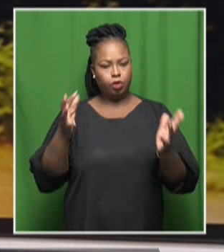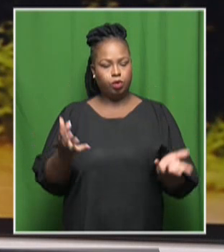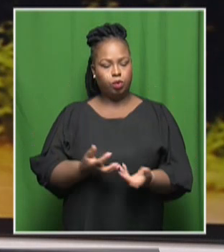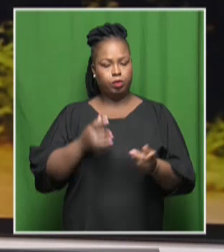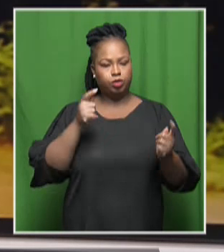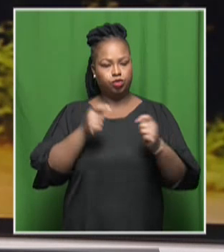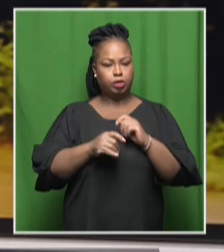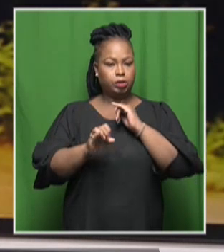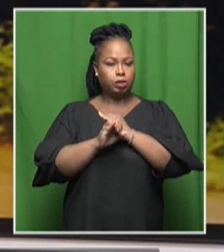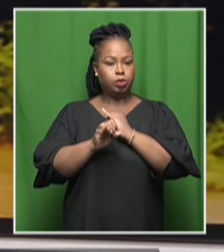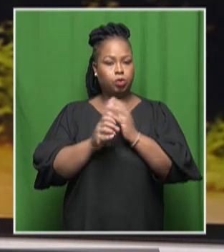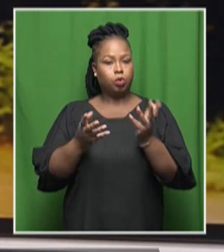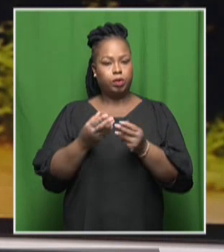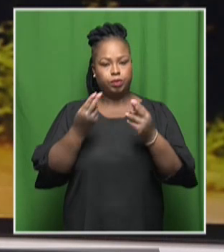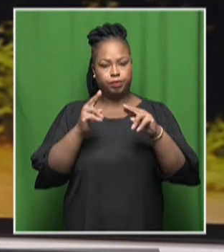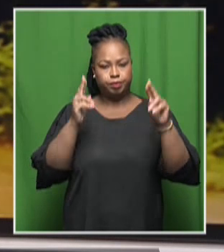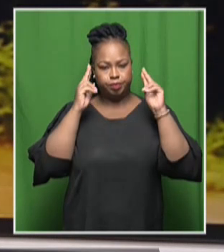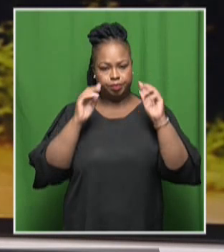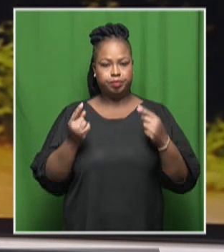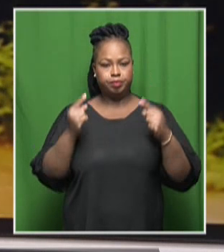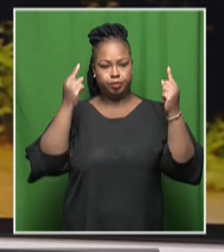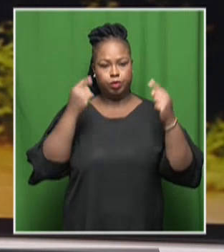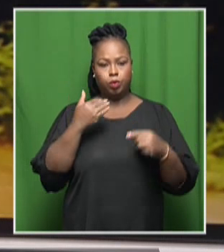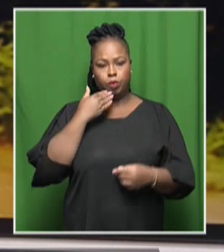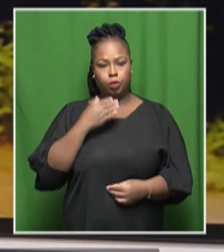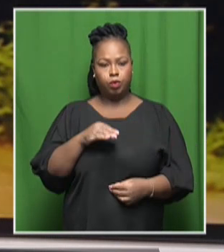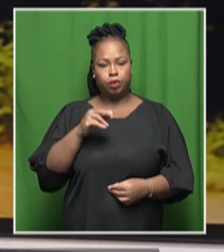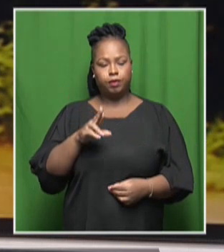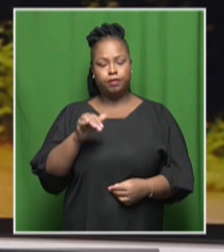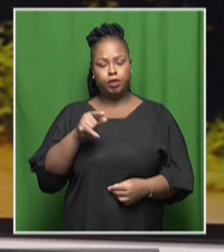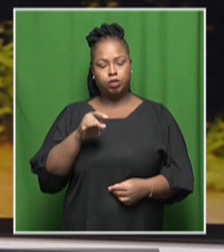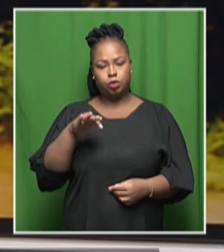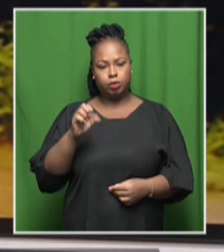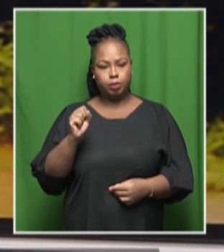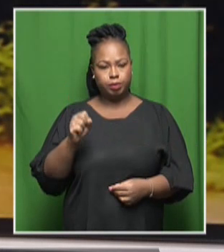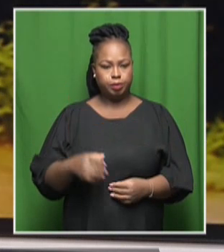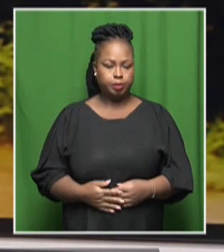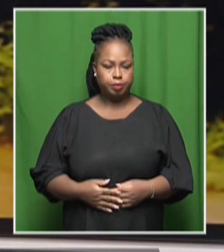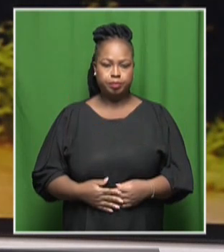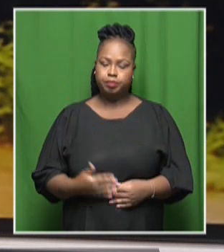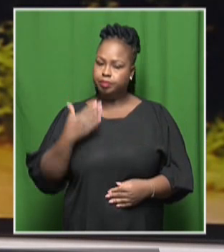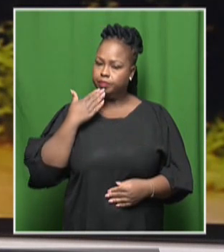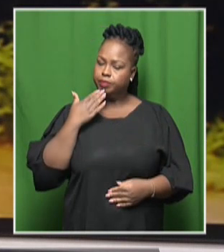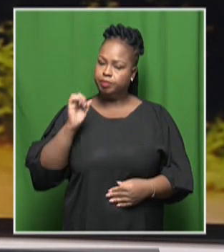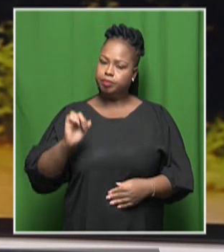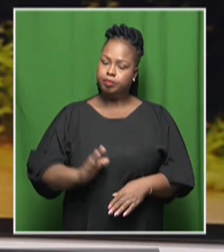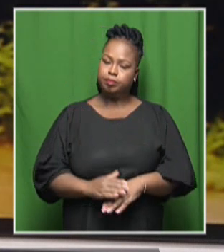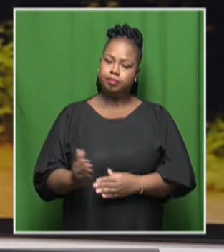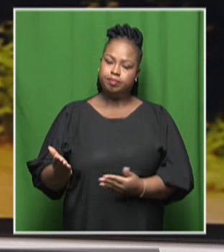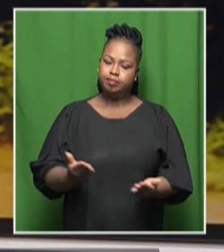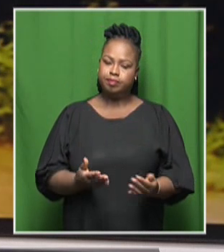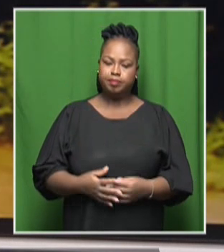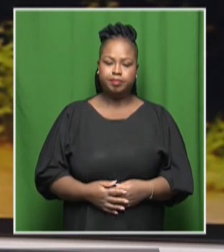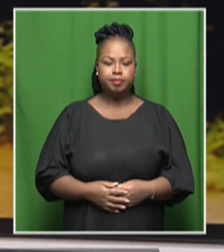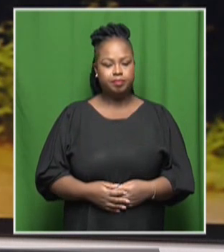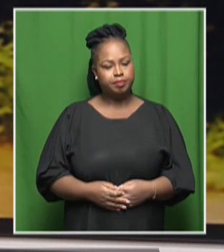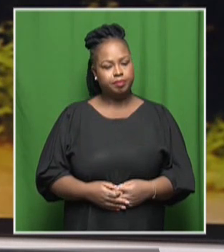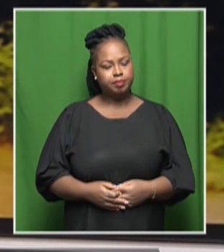Change Institute at the University of the Witwatersrand, Professor Francois Engelbrecht. Professor Engelbrecht, thanks so much for your time and welcome to Morning